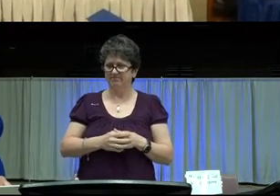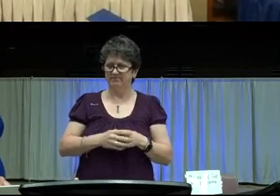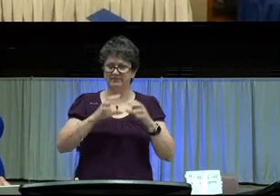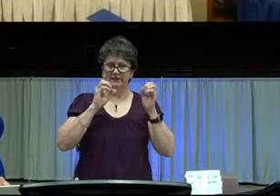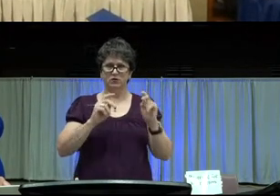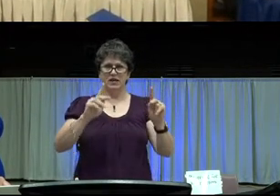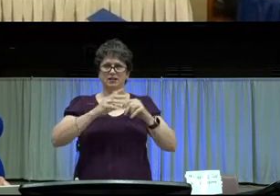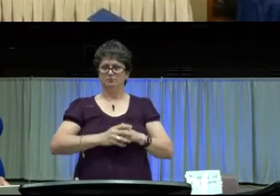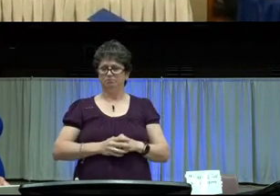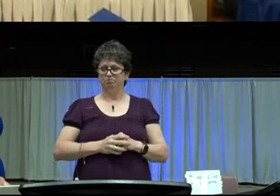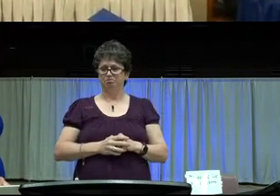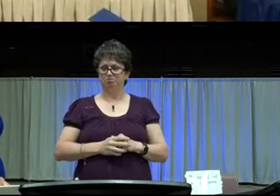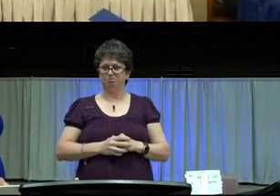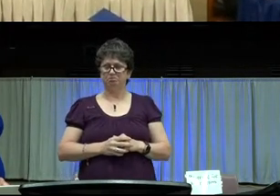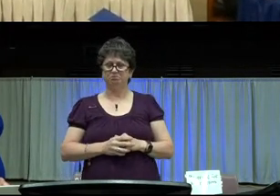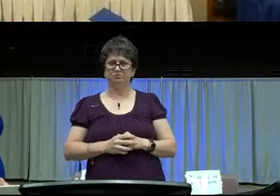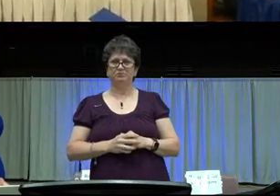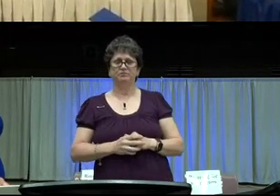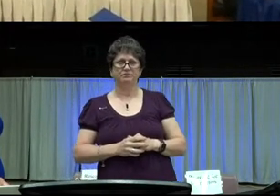Okay.